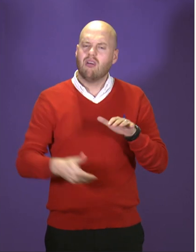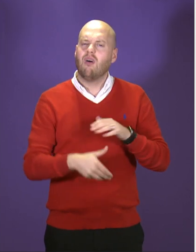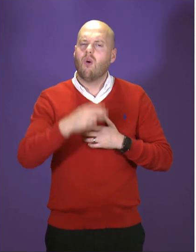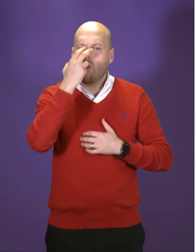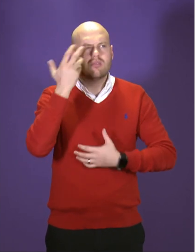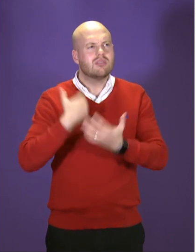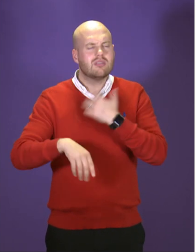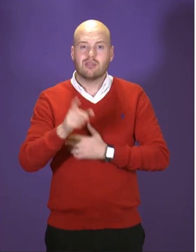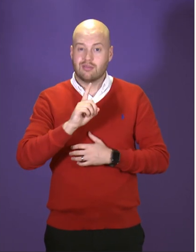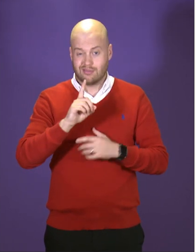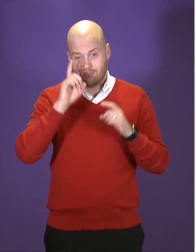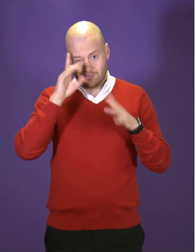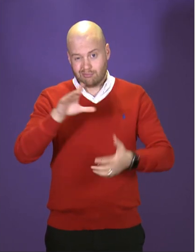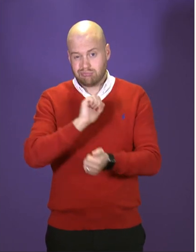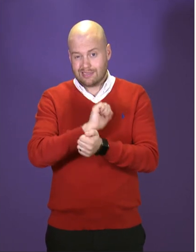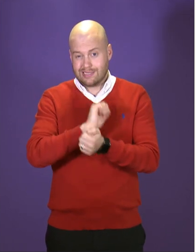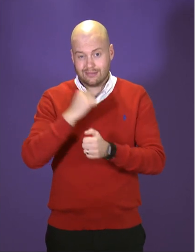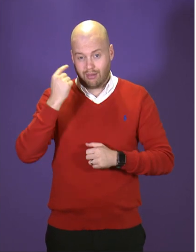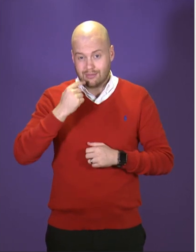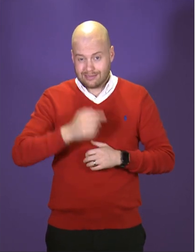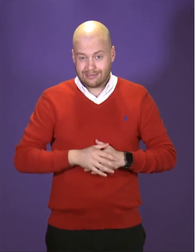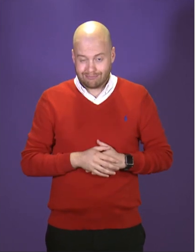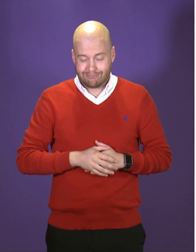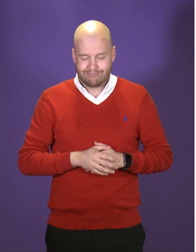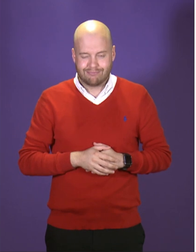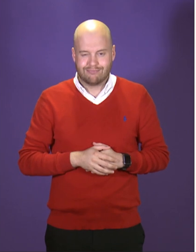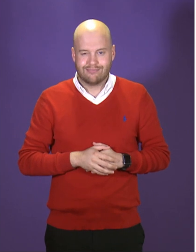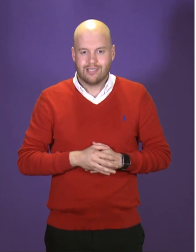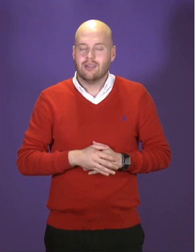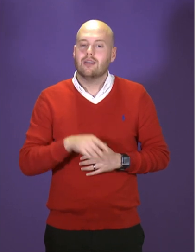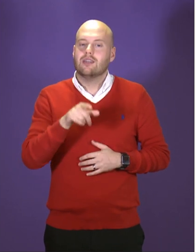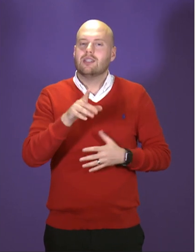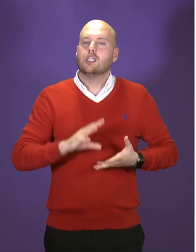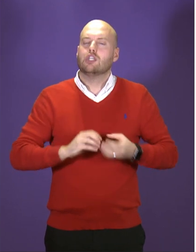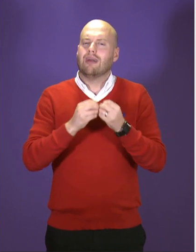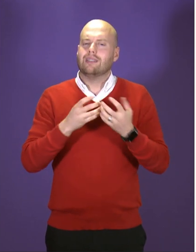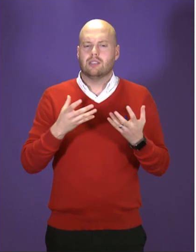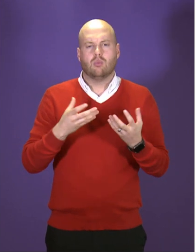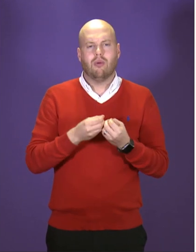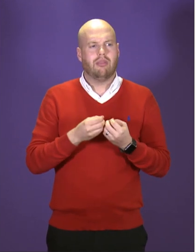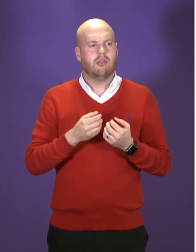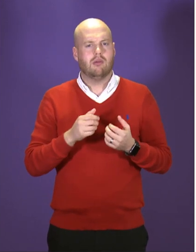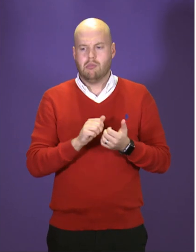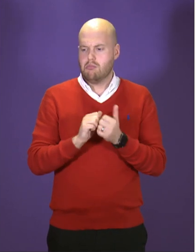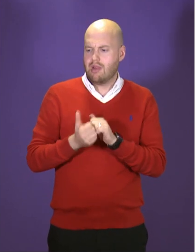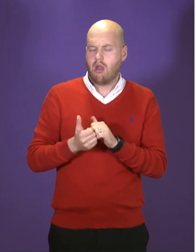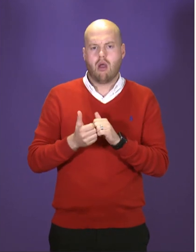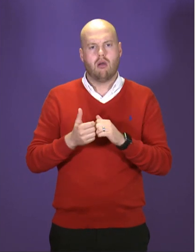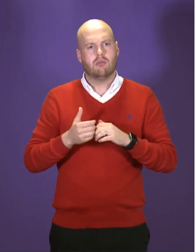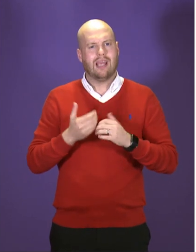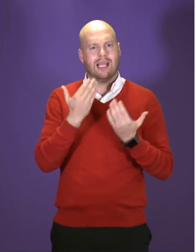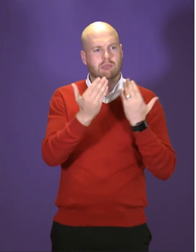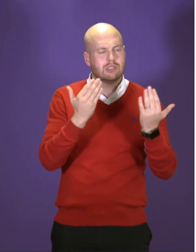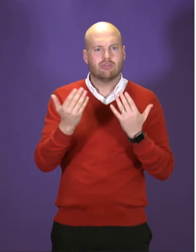bit of cultural development work, created along with its peer institutions in Exhibition Road and the National Gallery, which